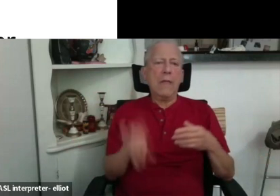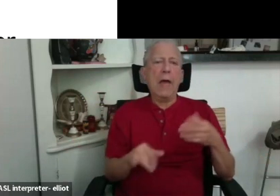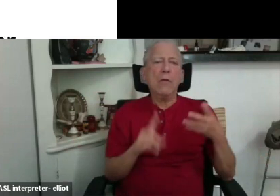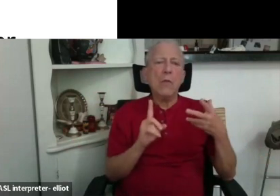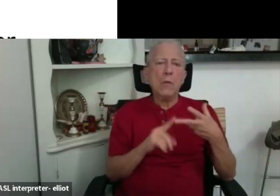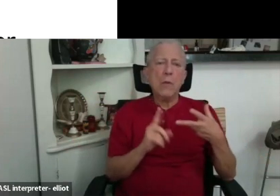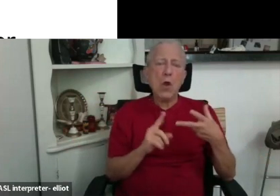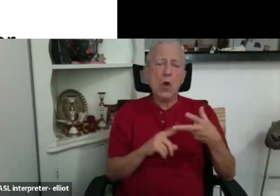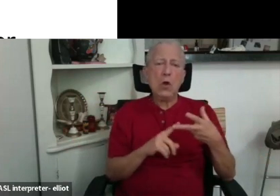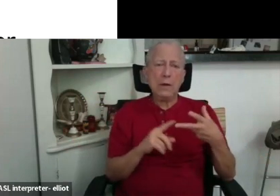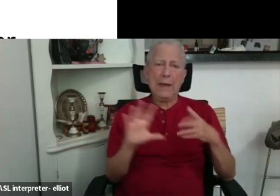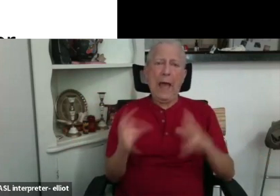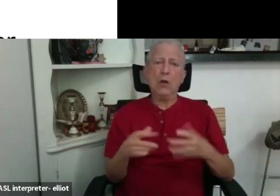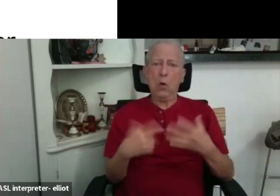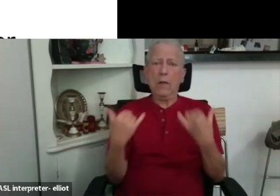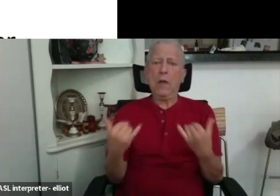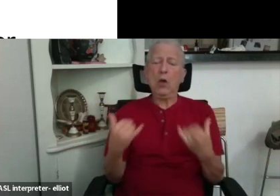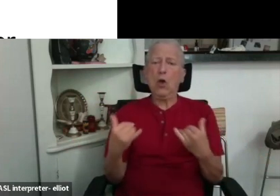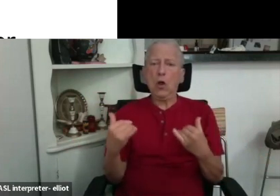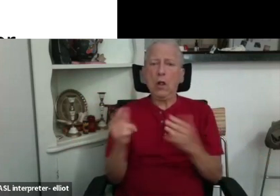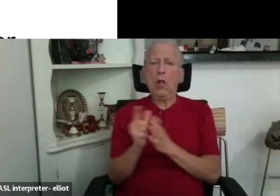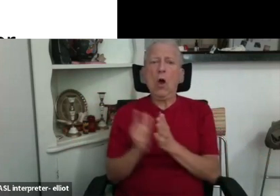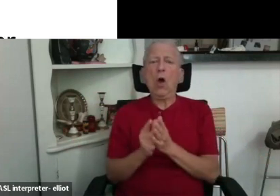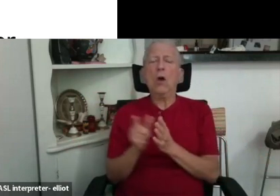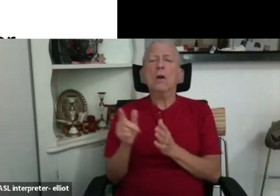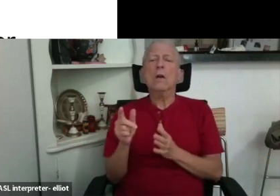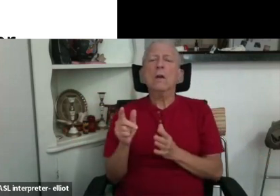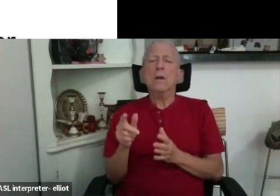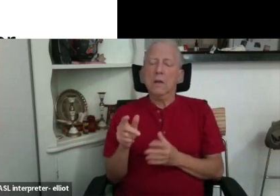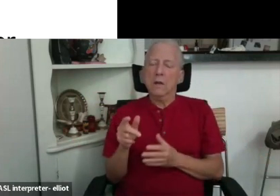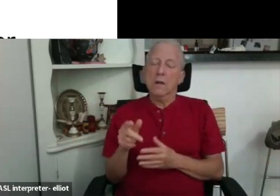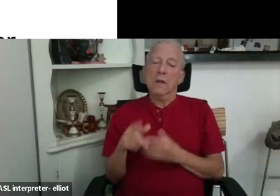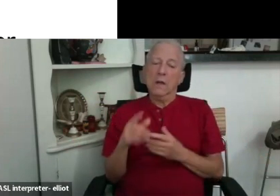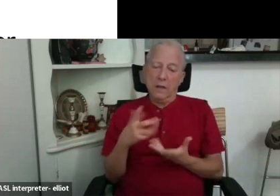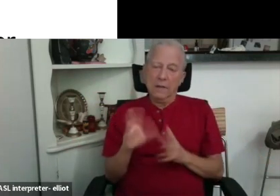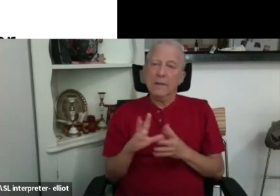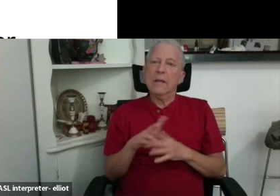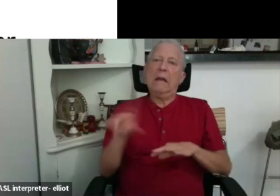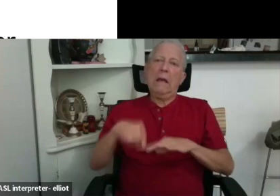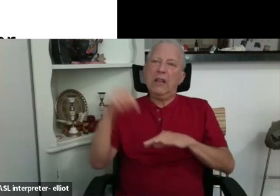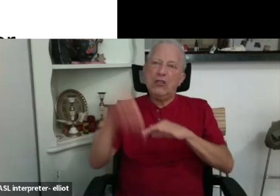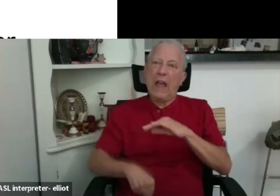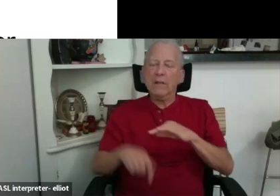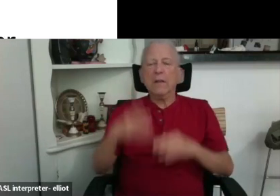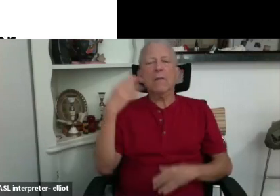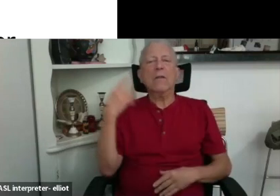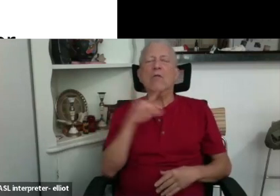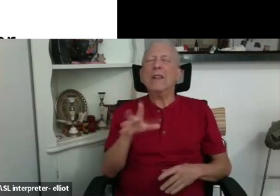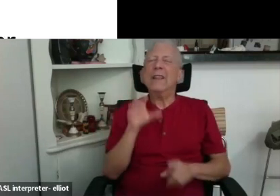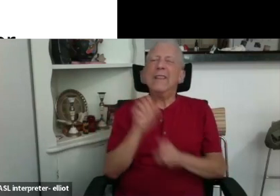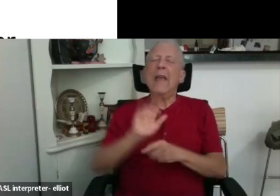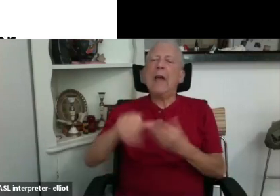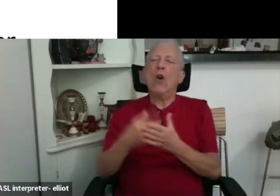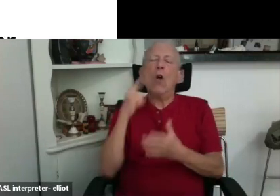category, again in current law, is also relatively expansive in that it's a catch-all for future